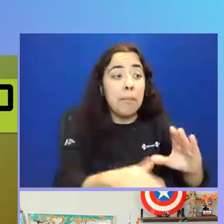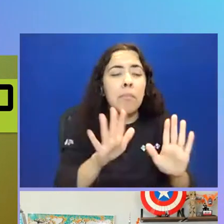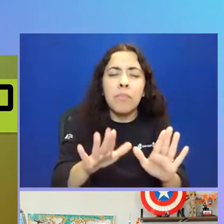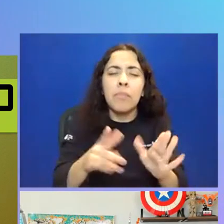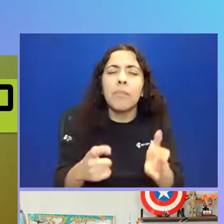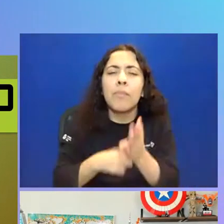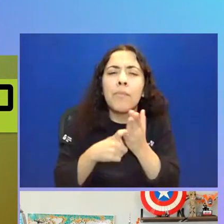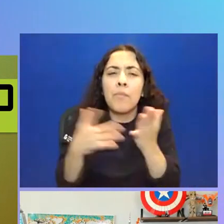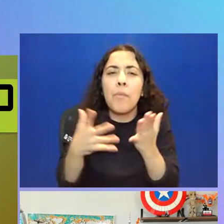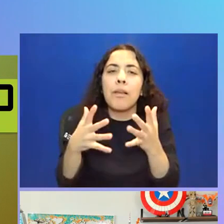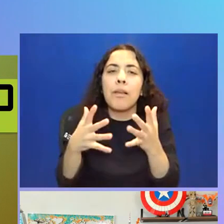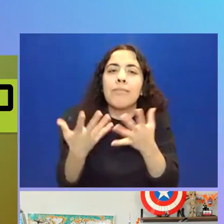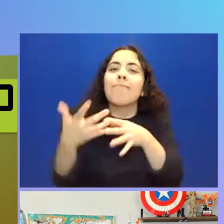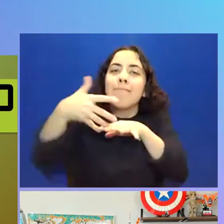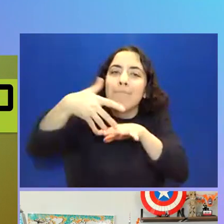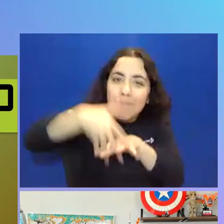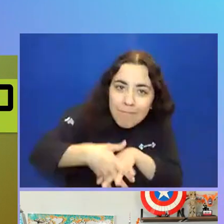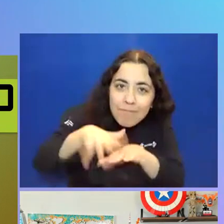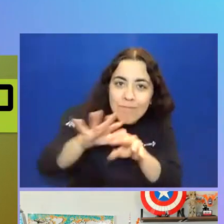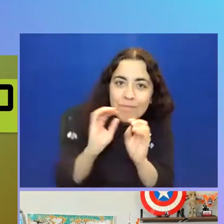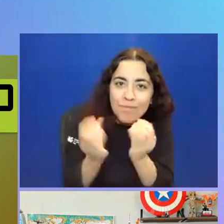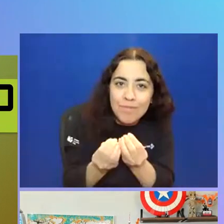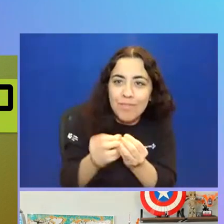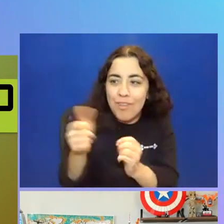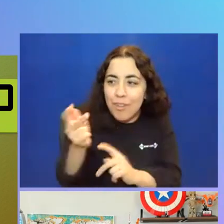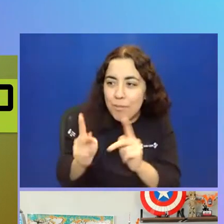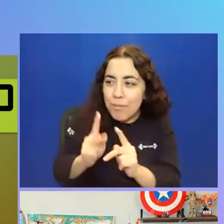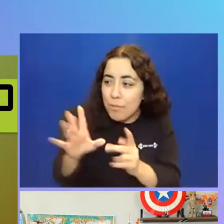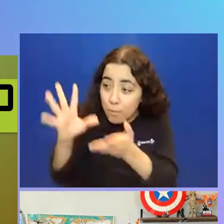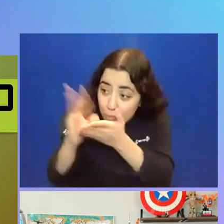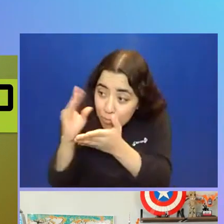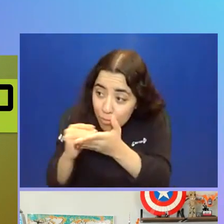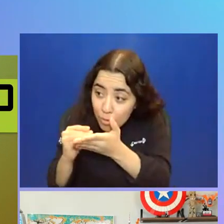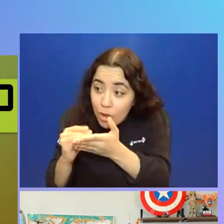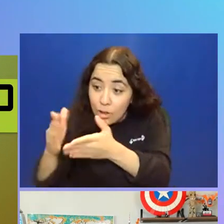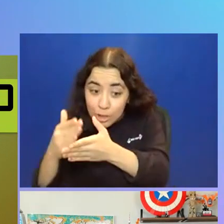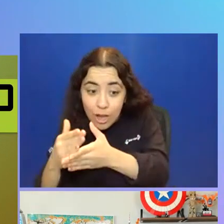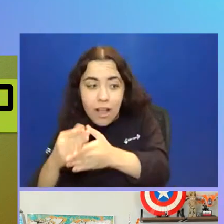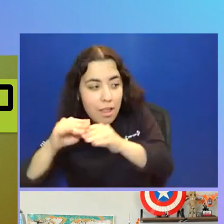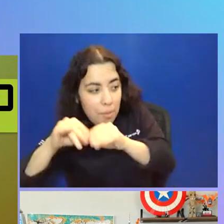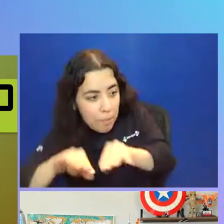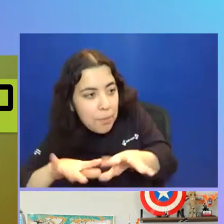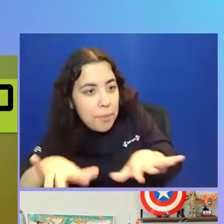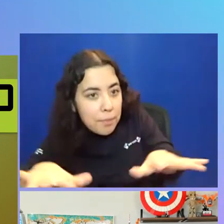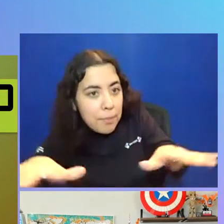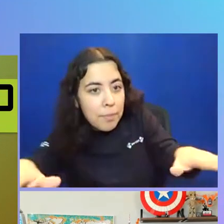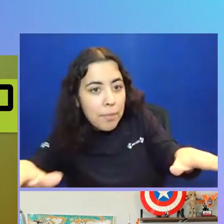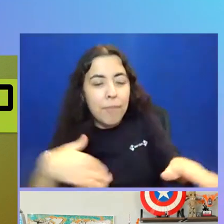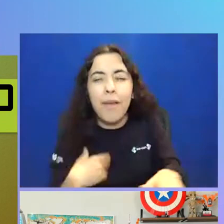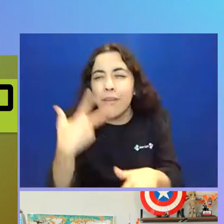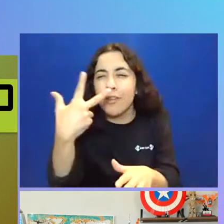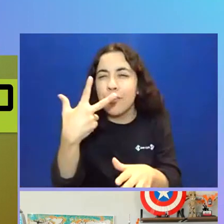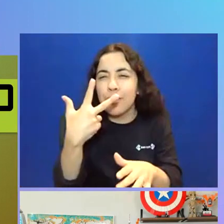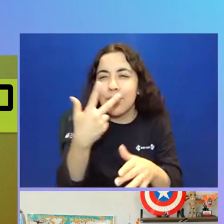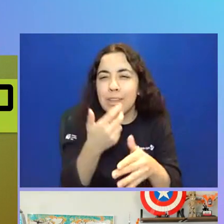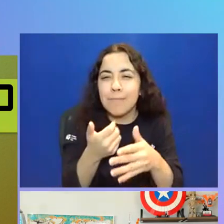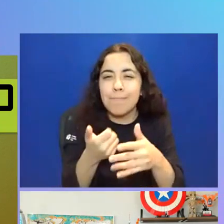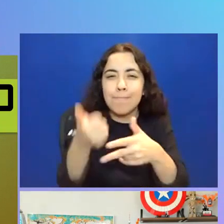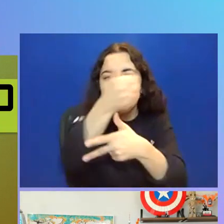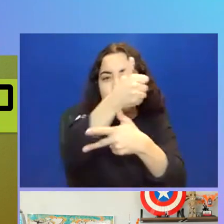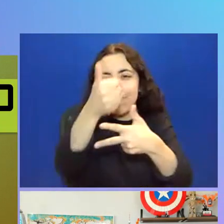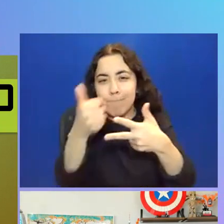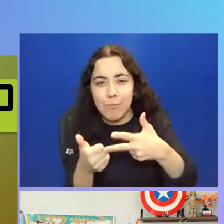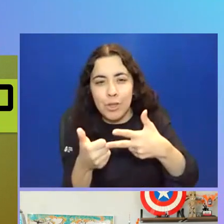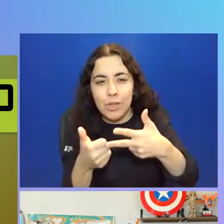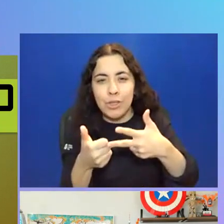this into your organization. You have to meet people where they are. And so I've broken this down into kind of 3 tiers of how I think about knowledge and training.